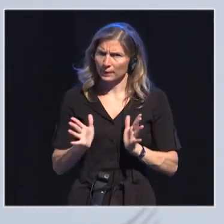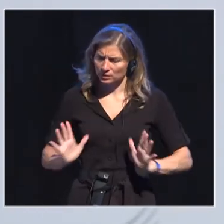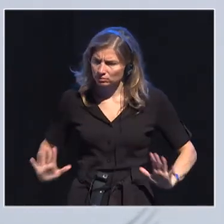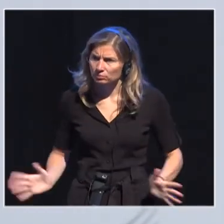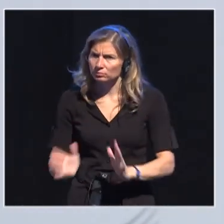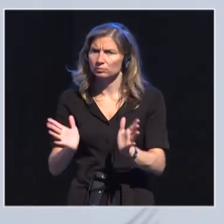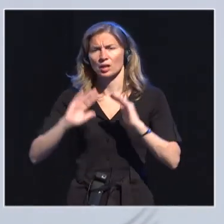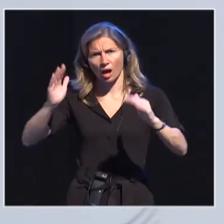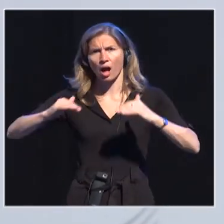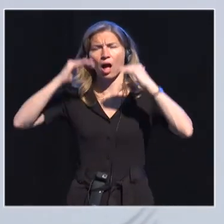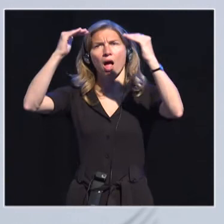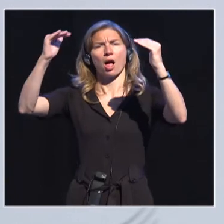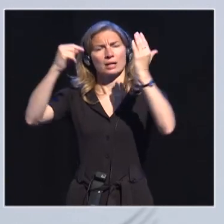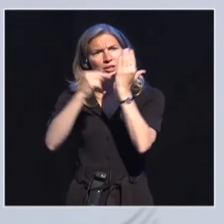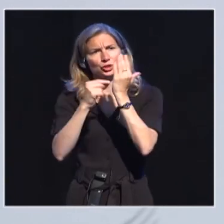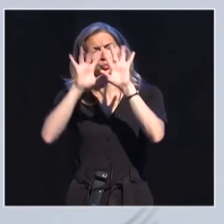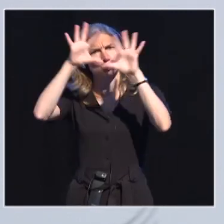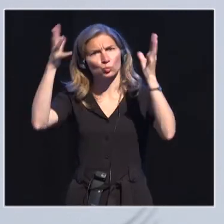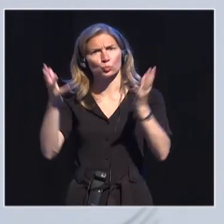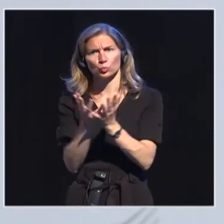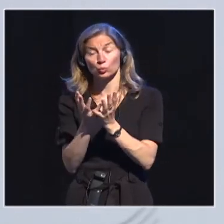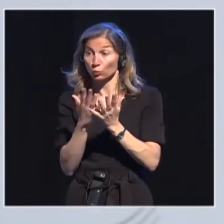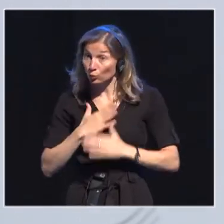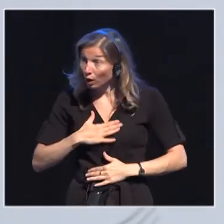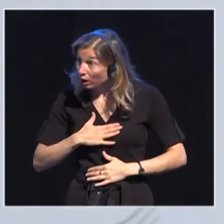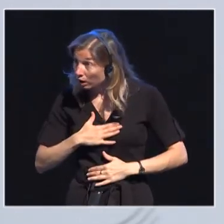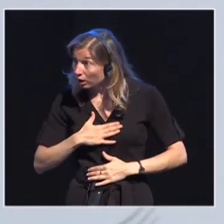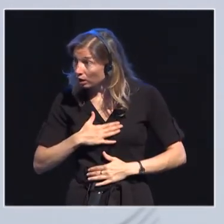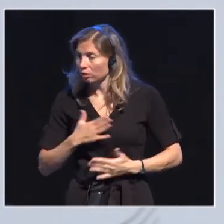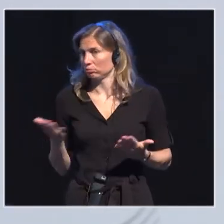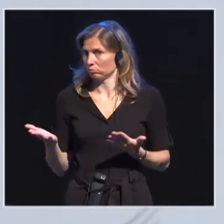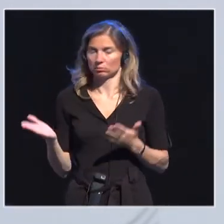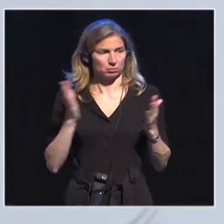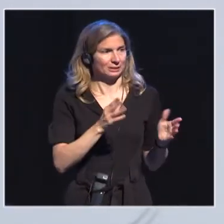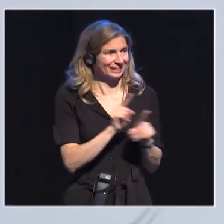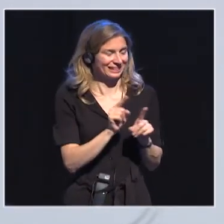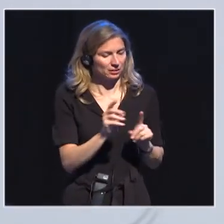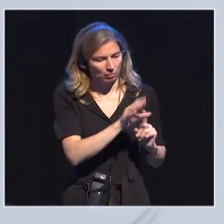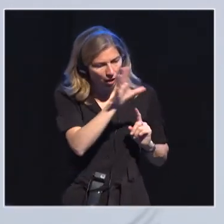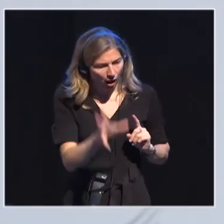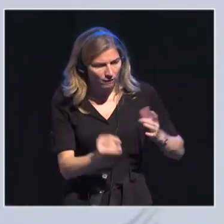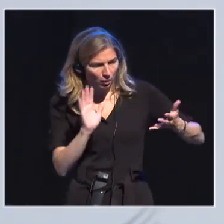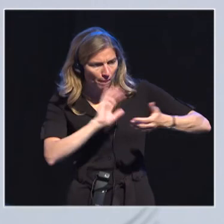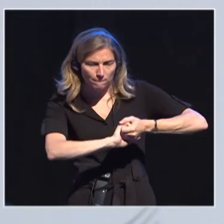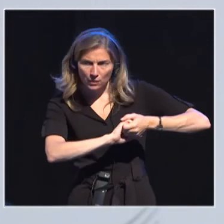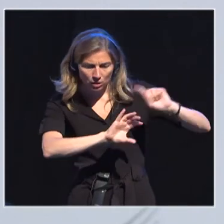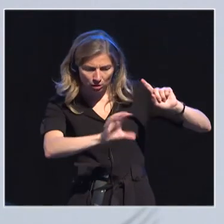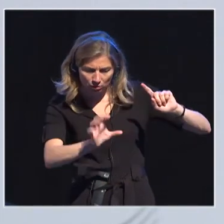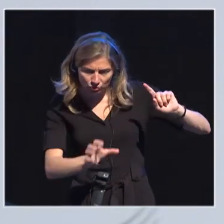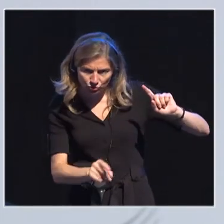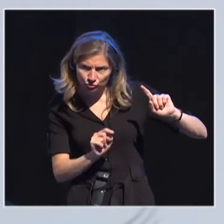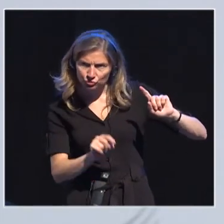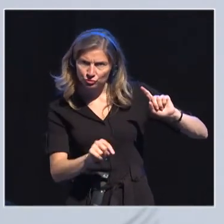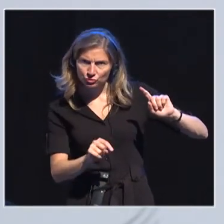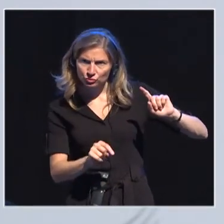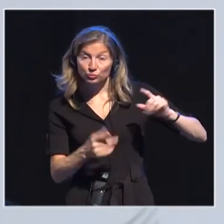developed, highly technological world, it is also going to be the case in, for example, our African partner countries. If we want those countries